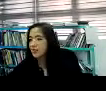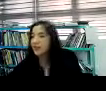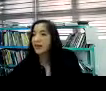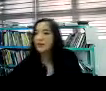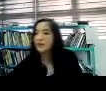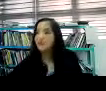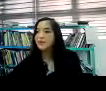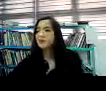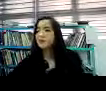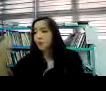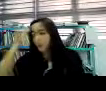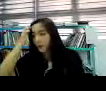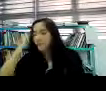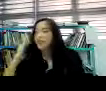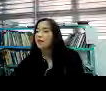Ayan.